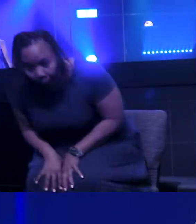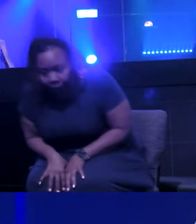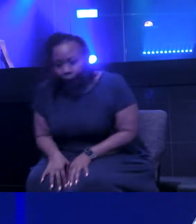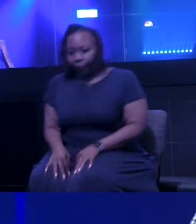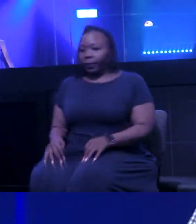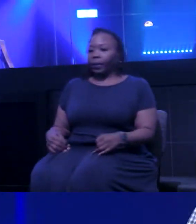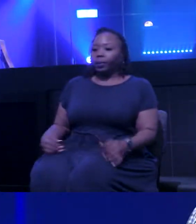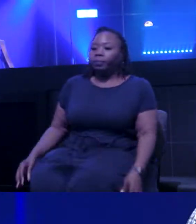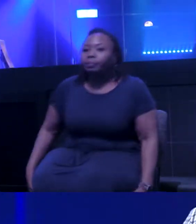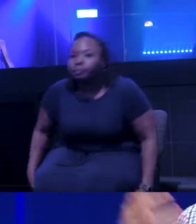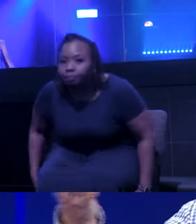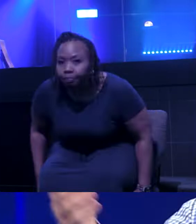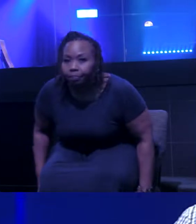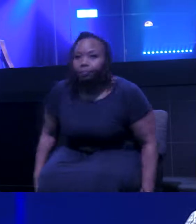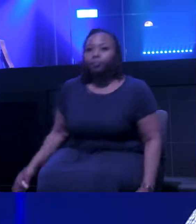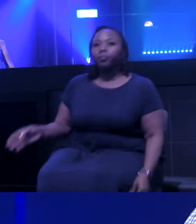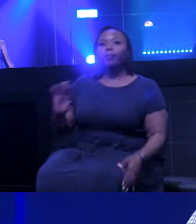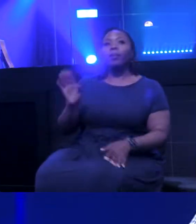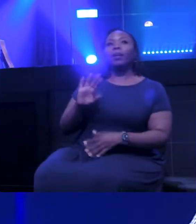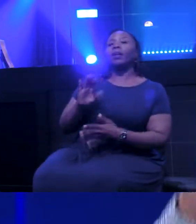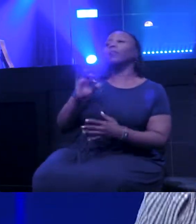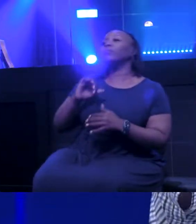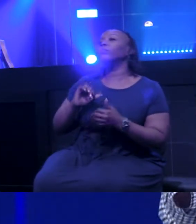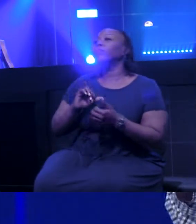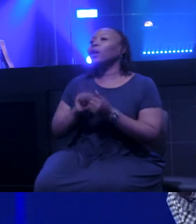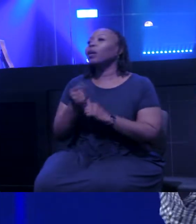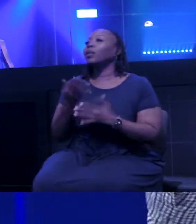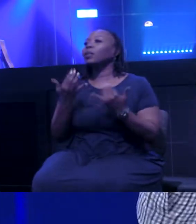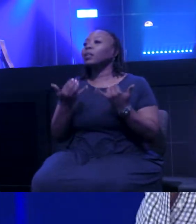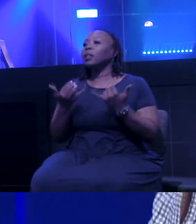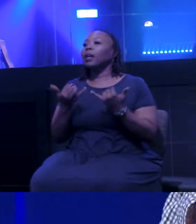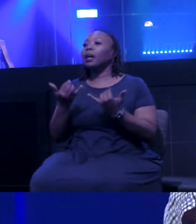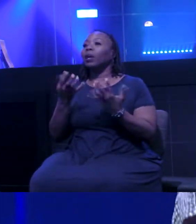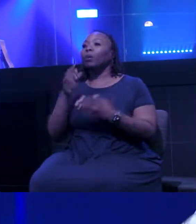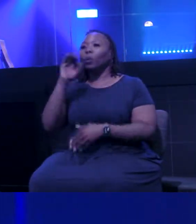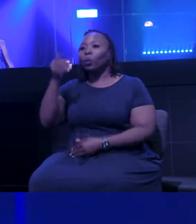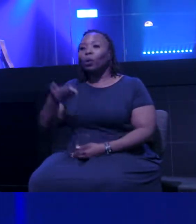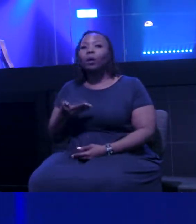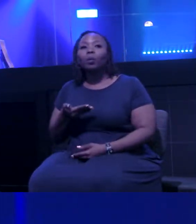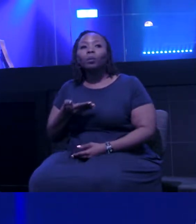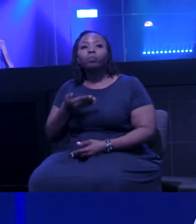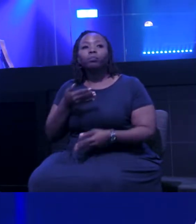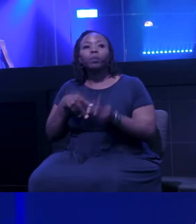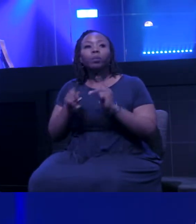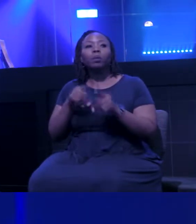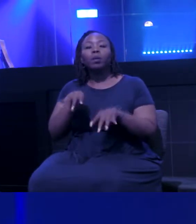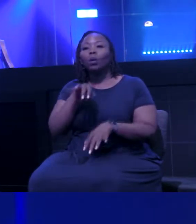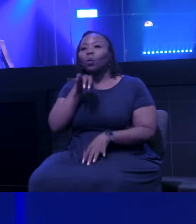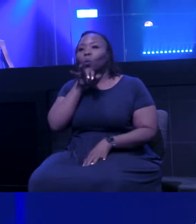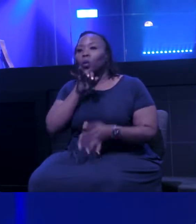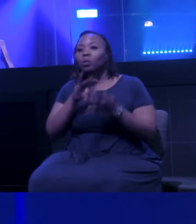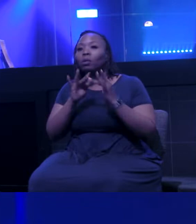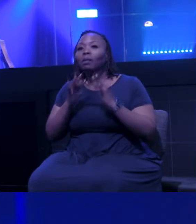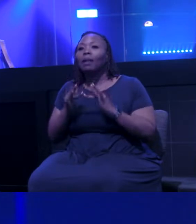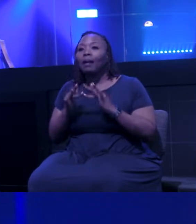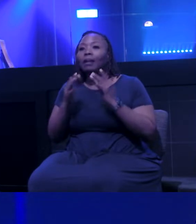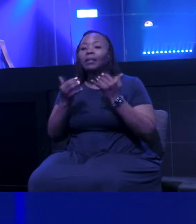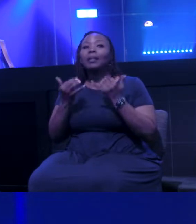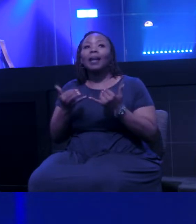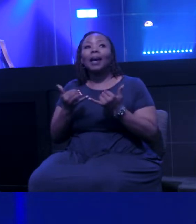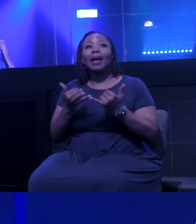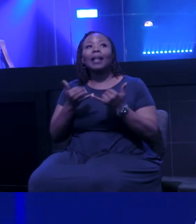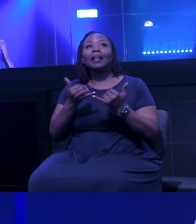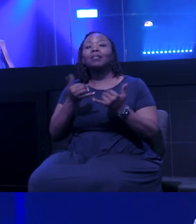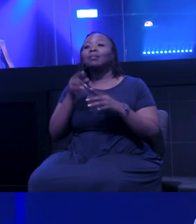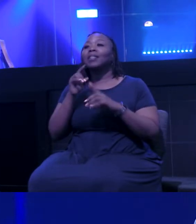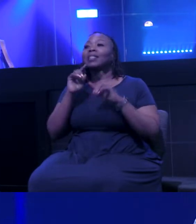Good to hear. Want to welcome everyone who's in person. Want to welcome those of you who are watching online today. And community, let's give a big shout